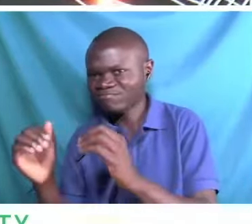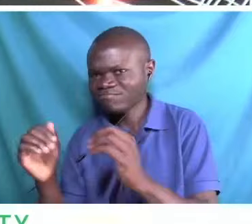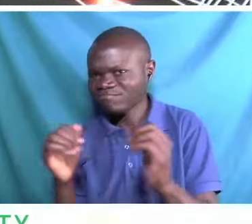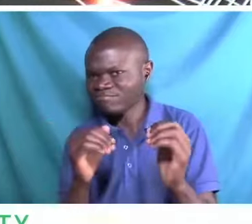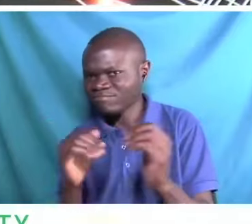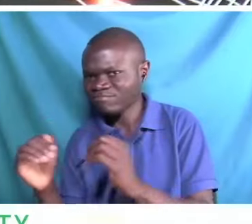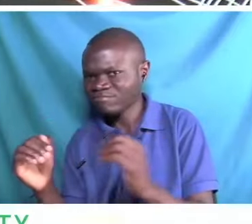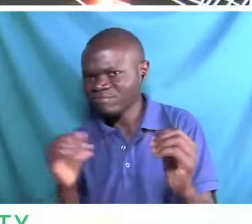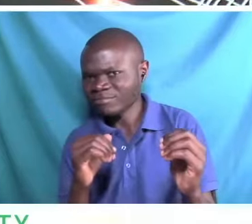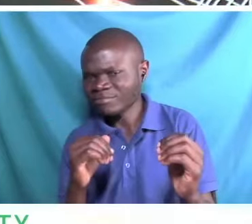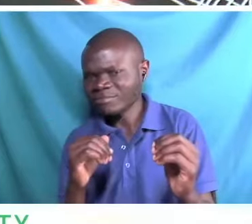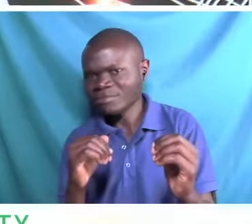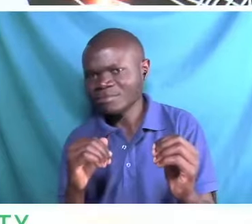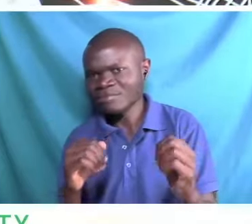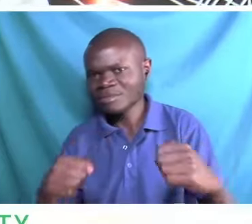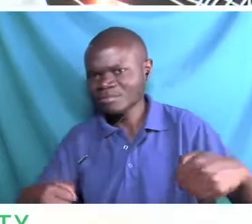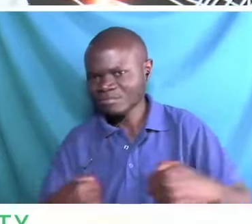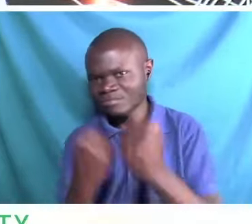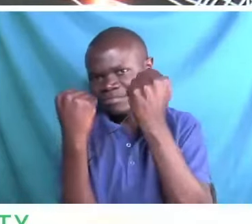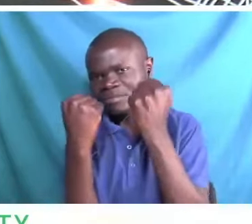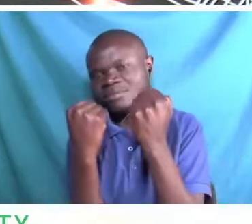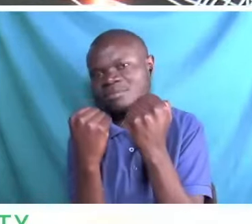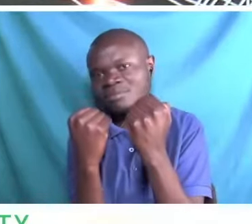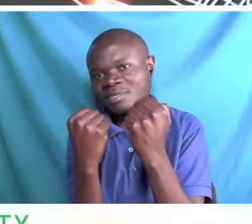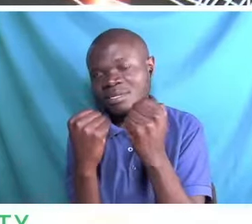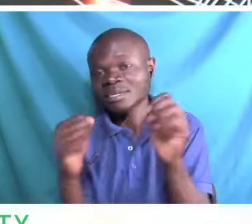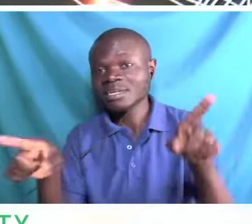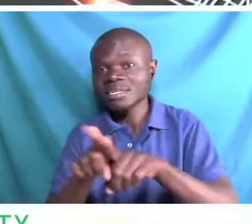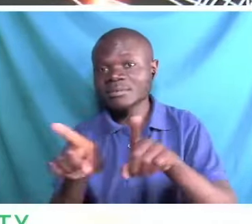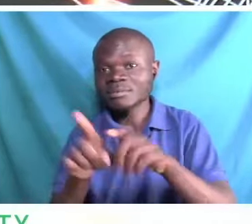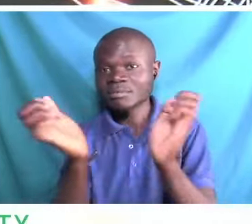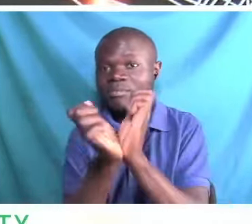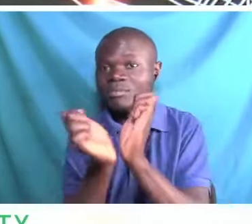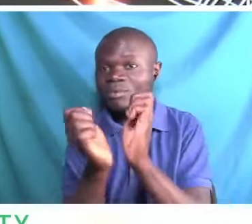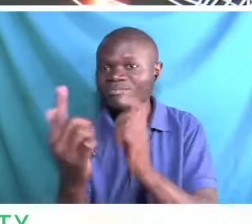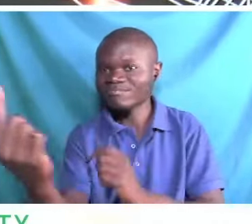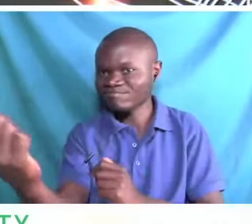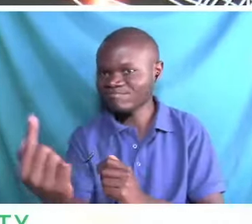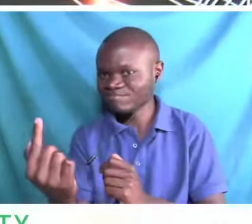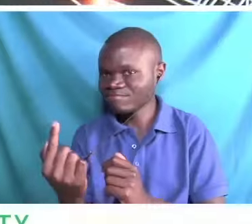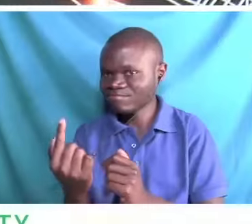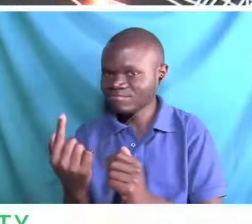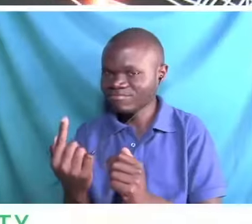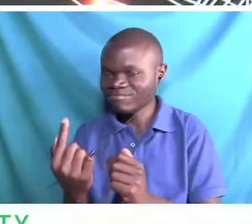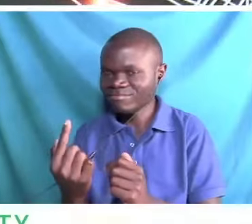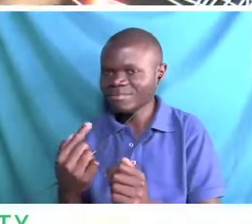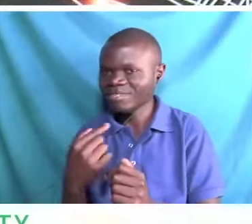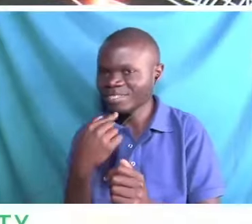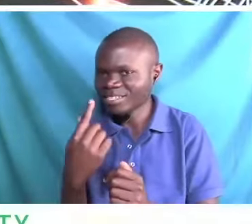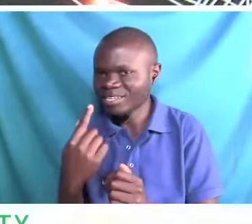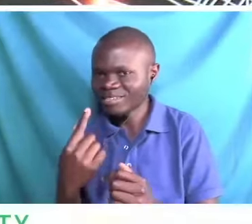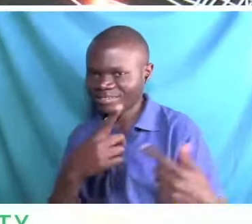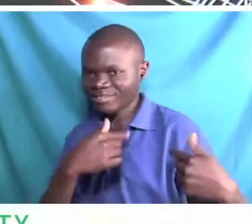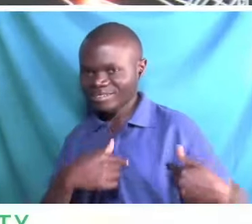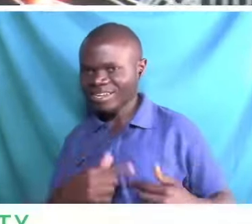life. And in the same way, Paul is bringing about something very important here. He's saying, set your